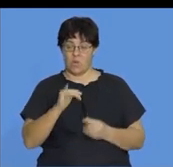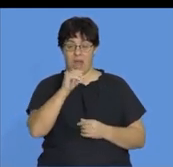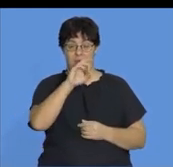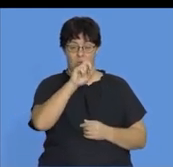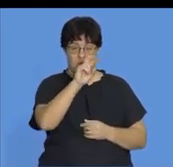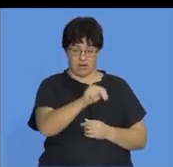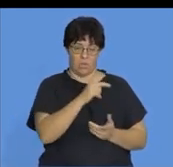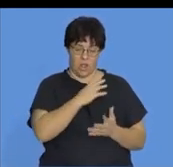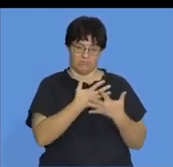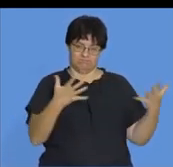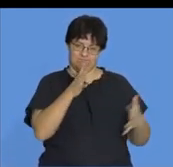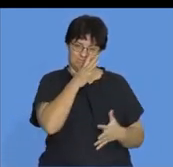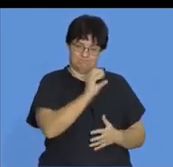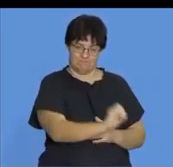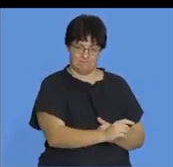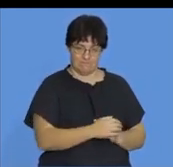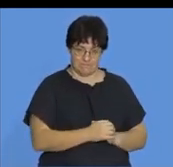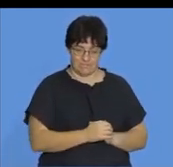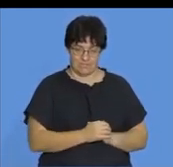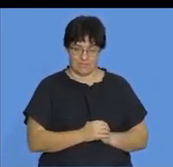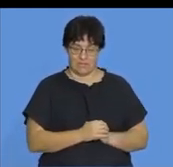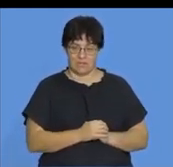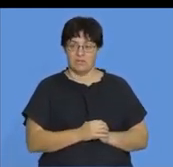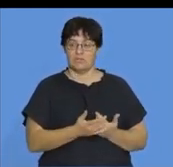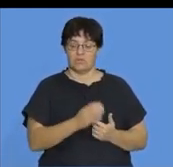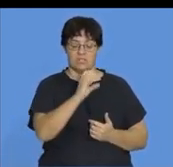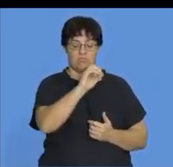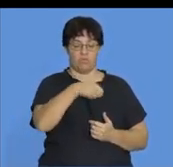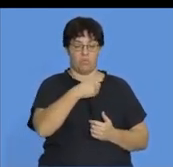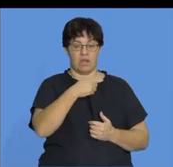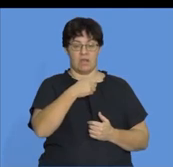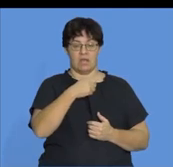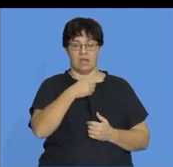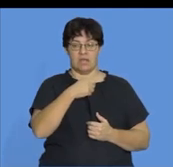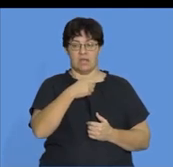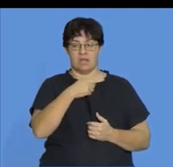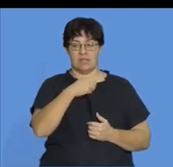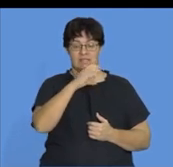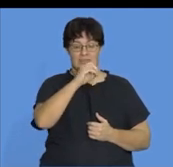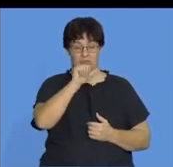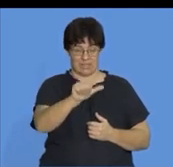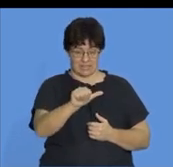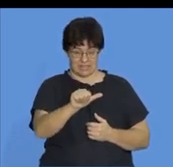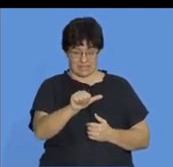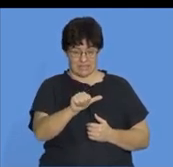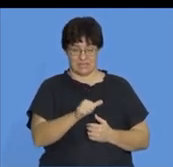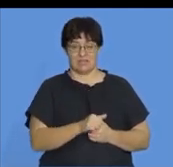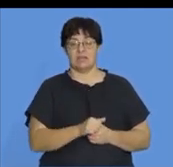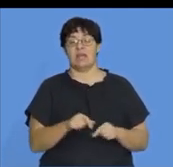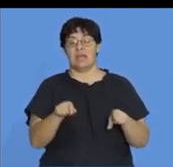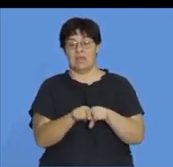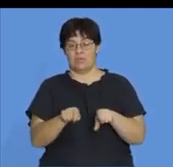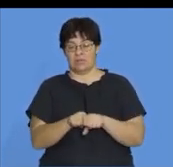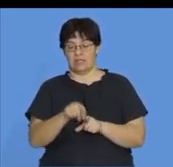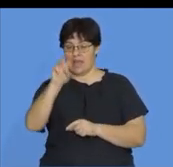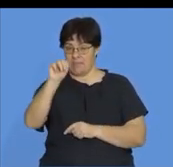about iron because it is in excess, right? Now, the moles is 0.606 that is unreacted,